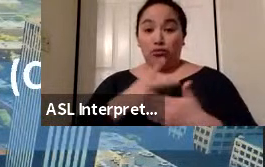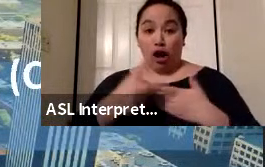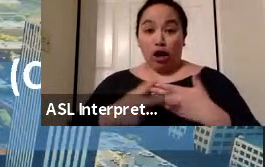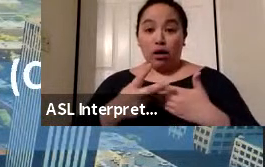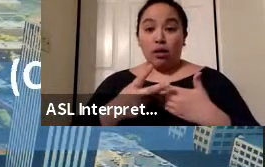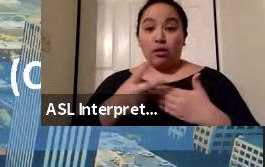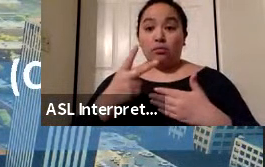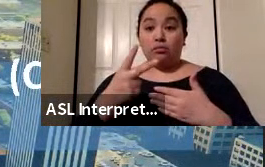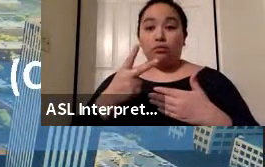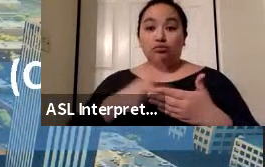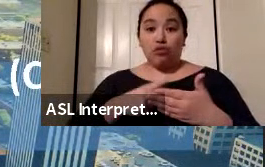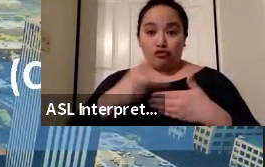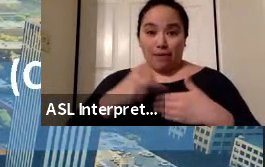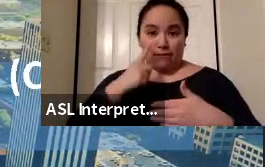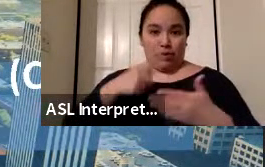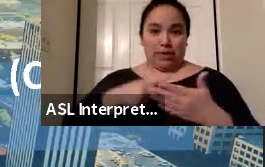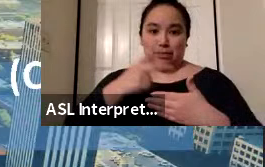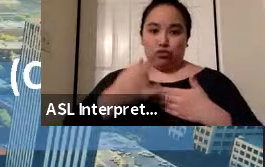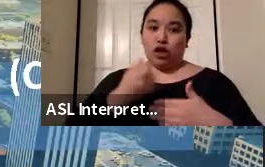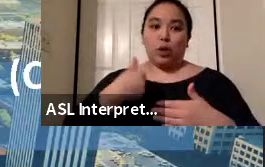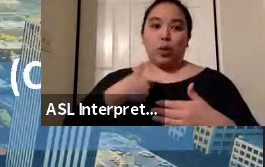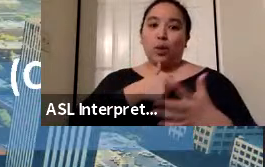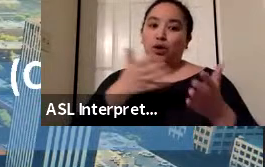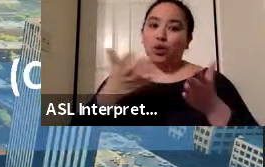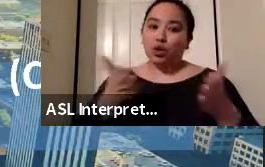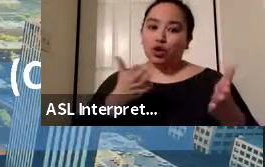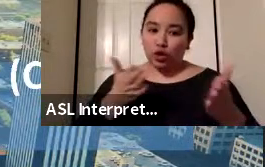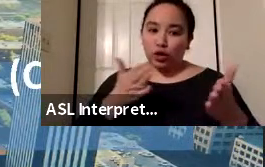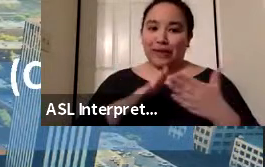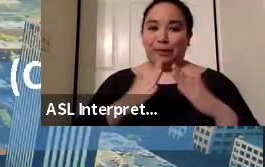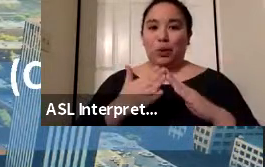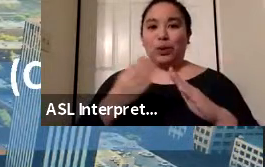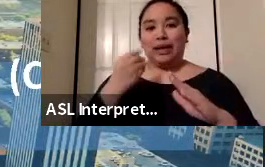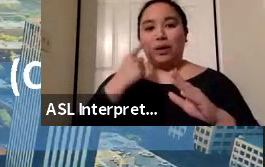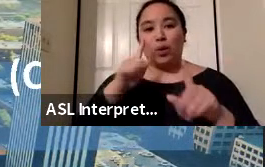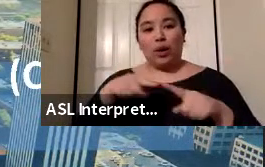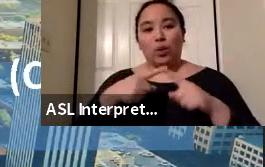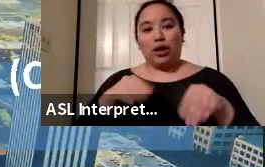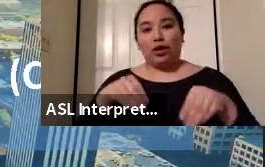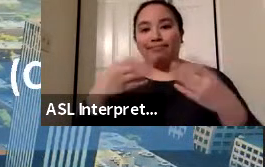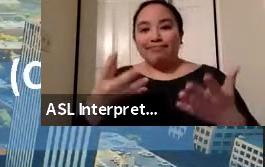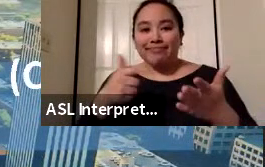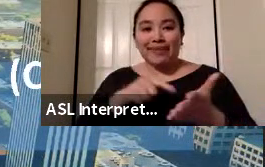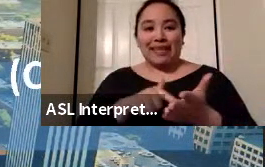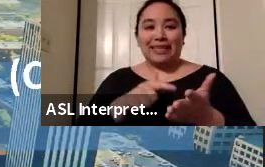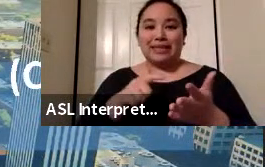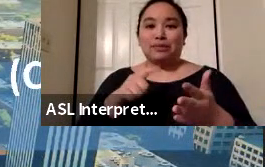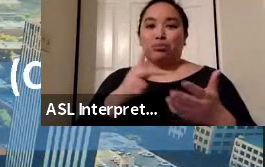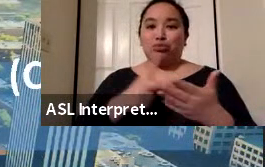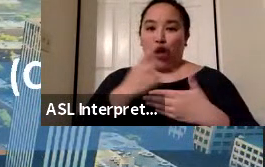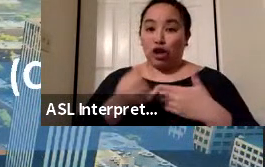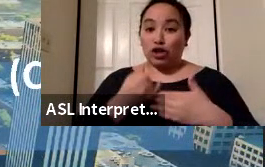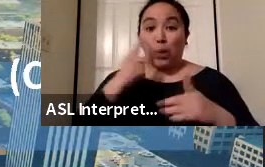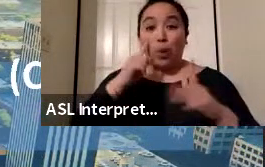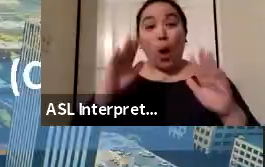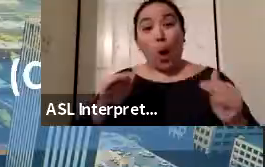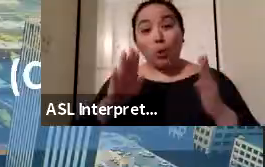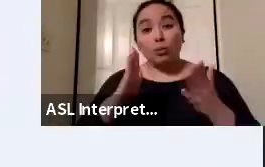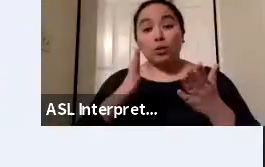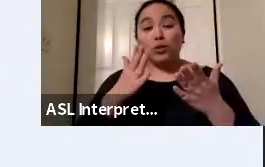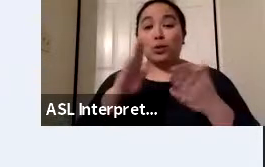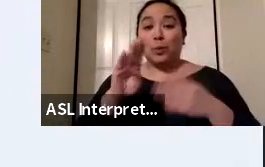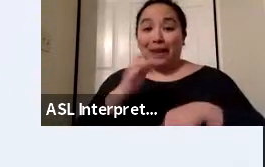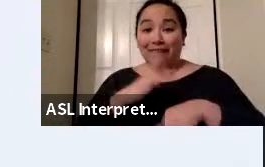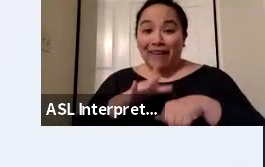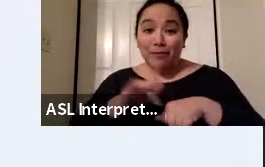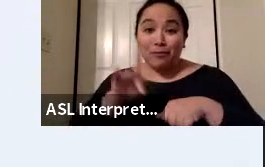do everything possible to serve our community in delivering this project. And we hope to create a resource